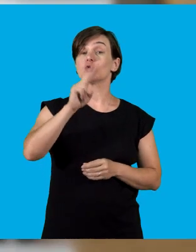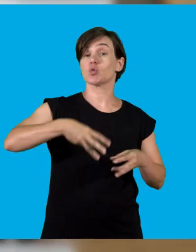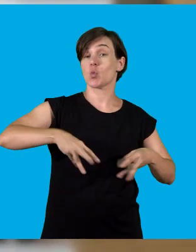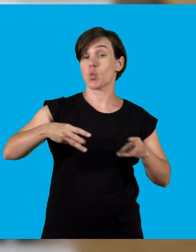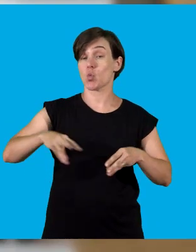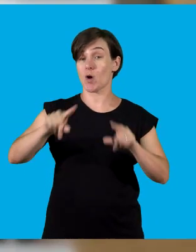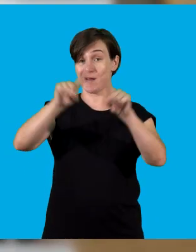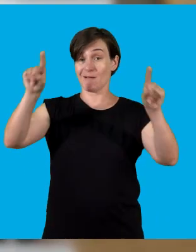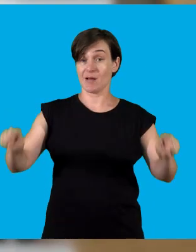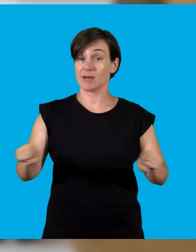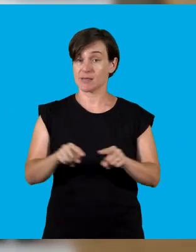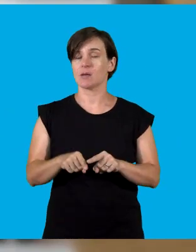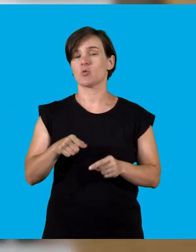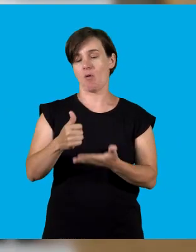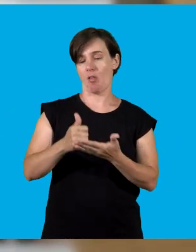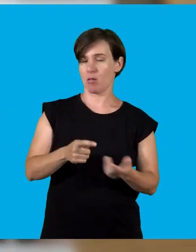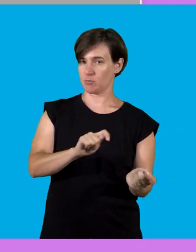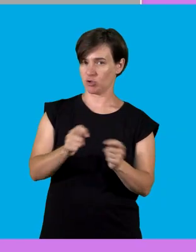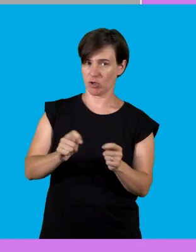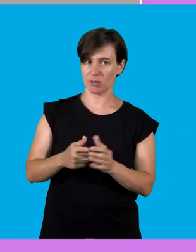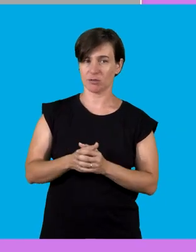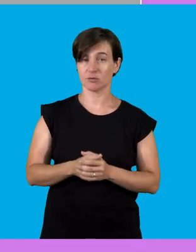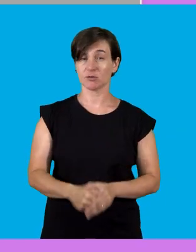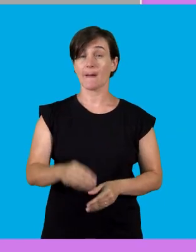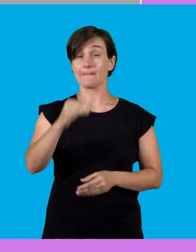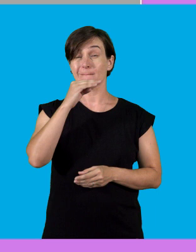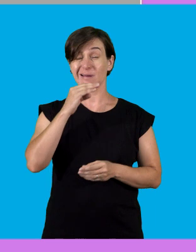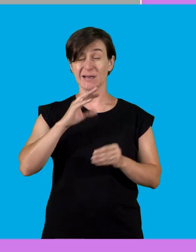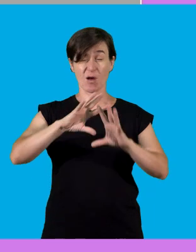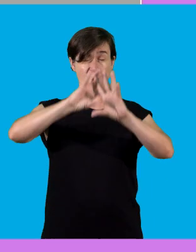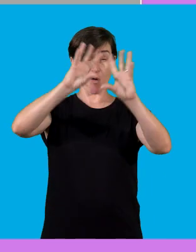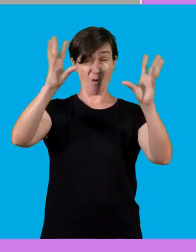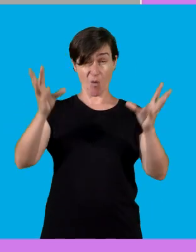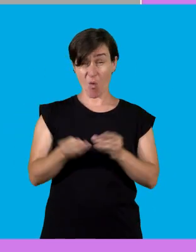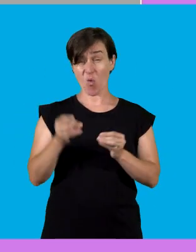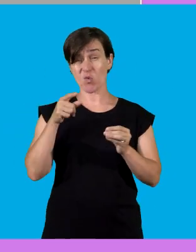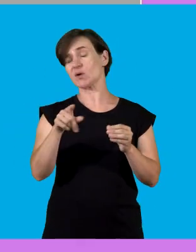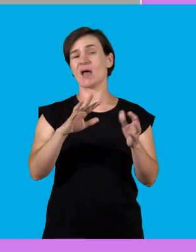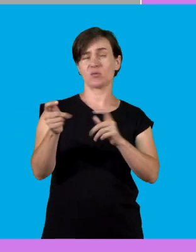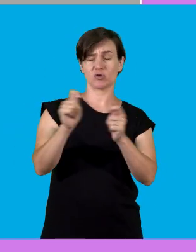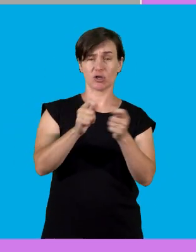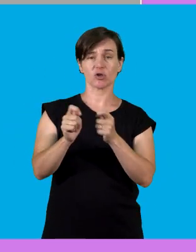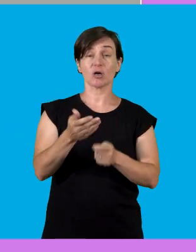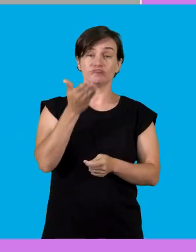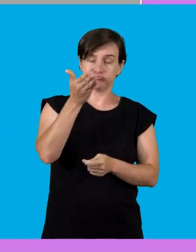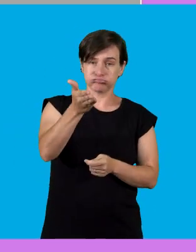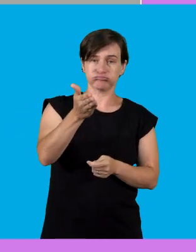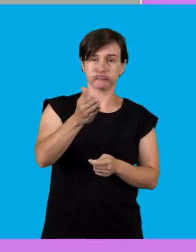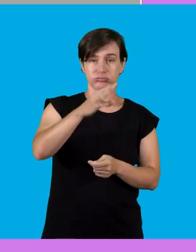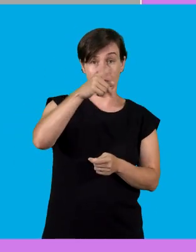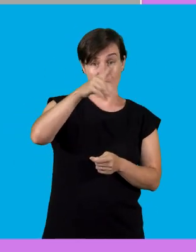two-way table to convert, meaning all the conversions is summed up in